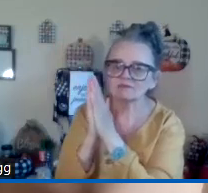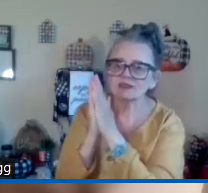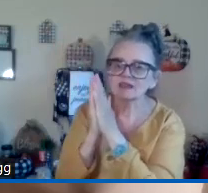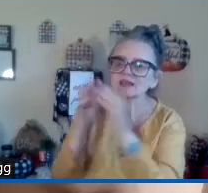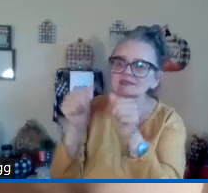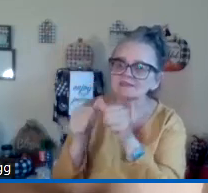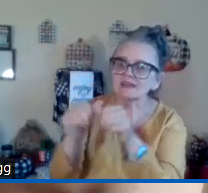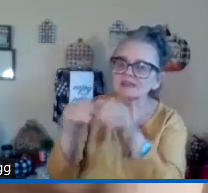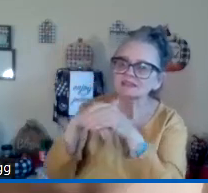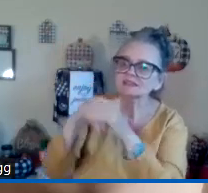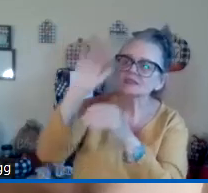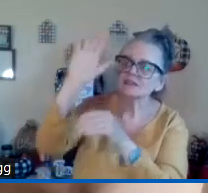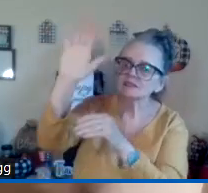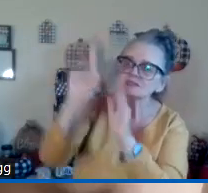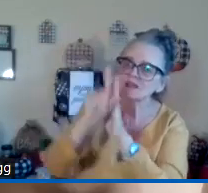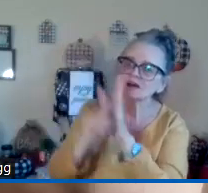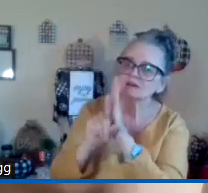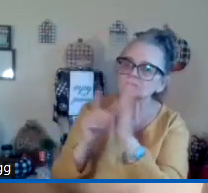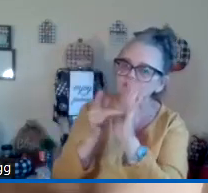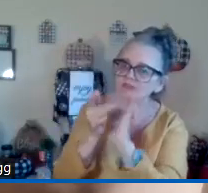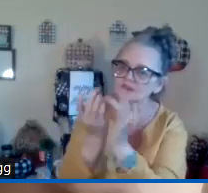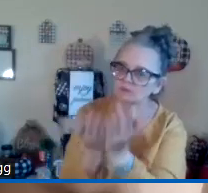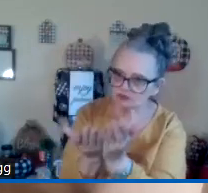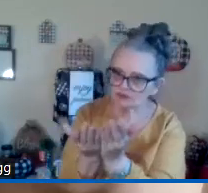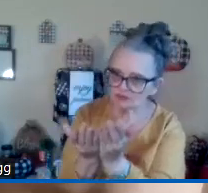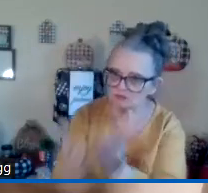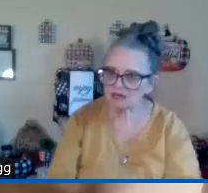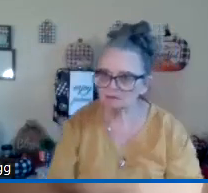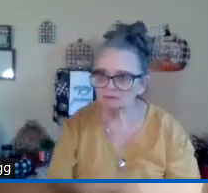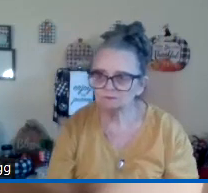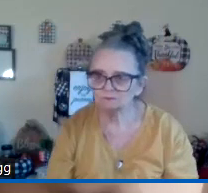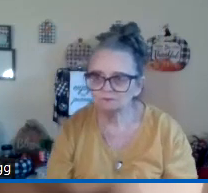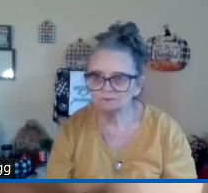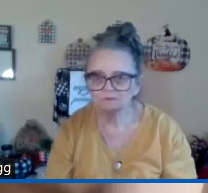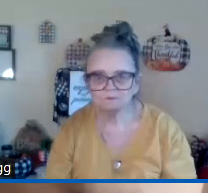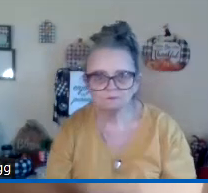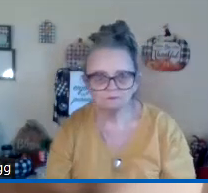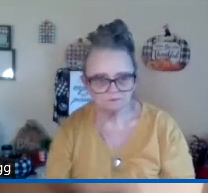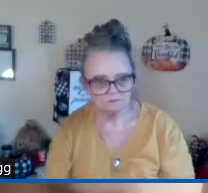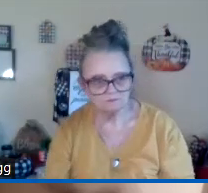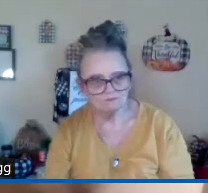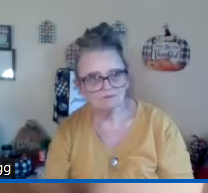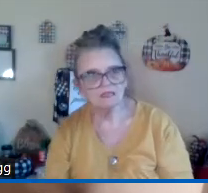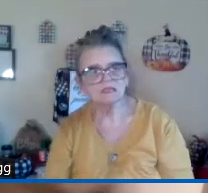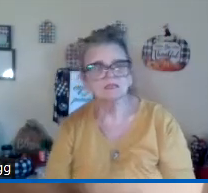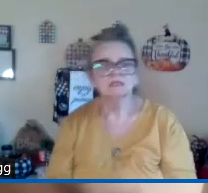prayer, and stay in his law, which is the Bible.